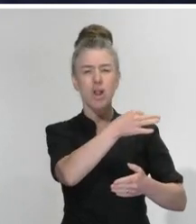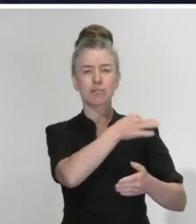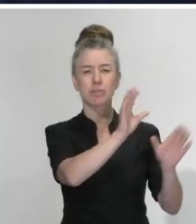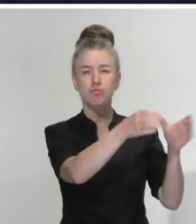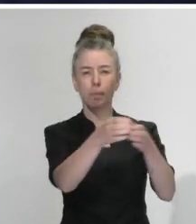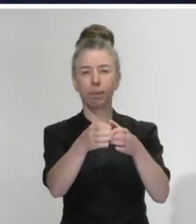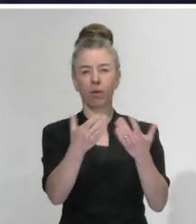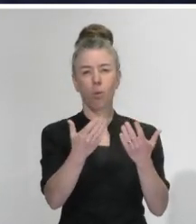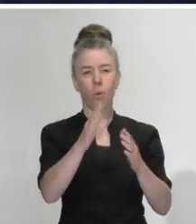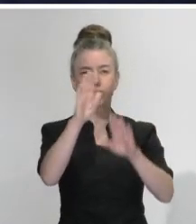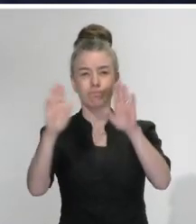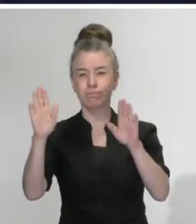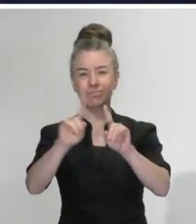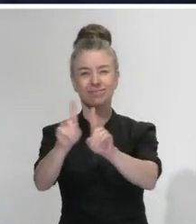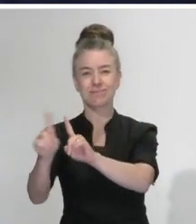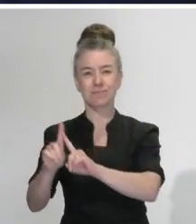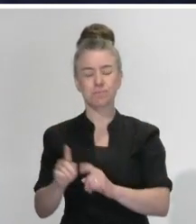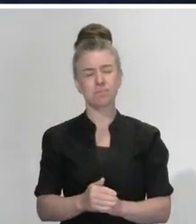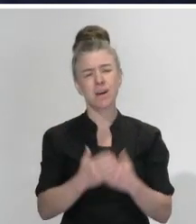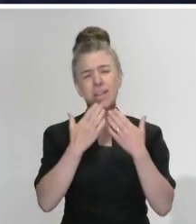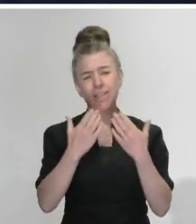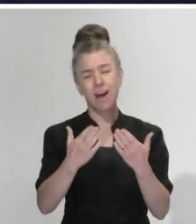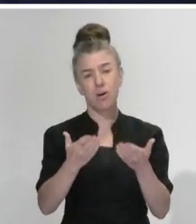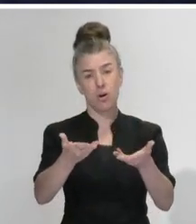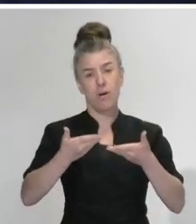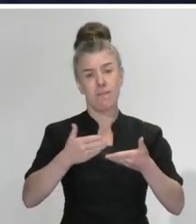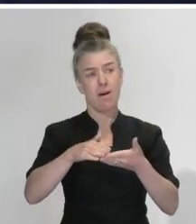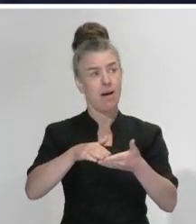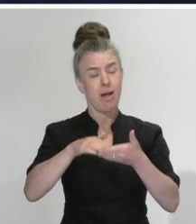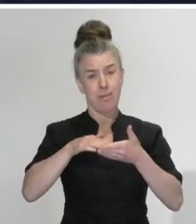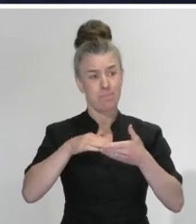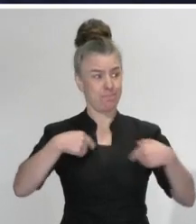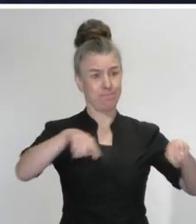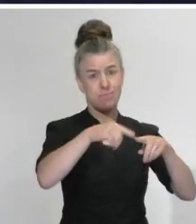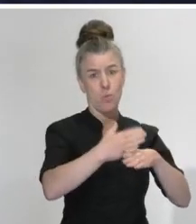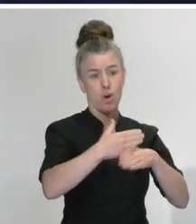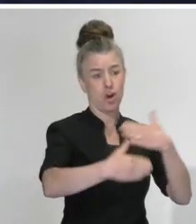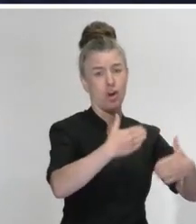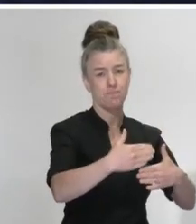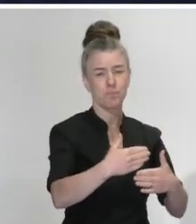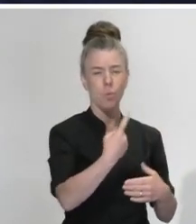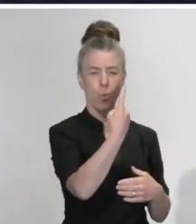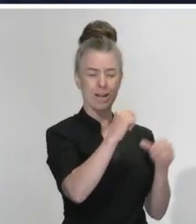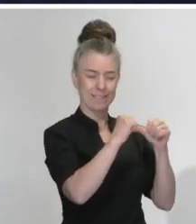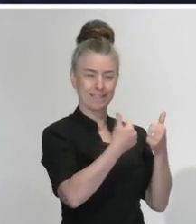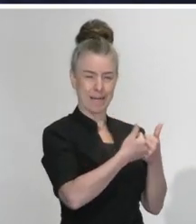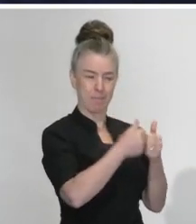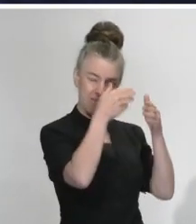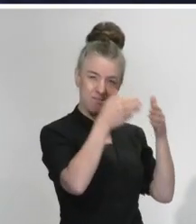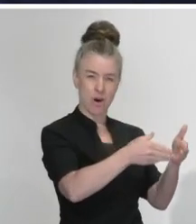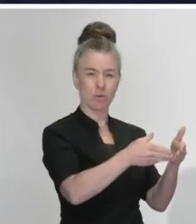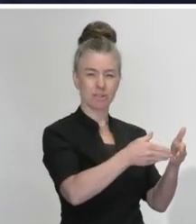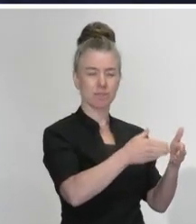the country, and I'd like to thank you so much for stepping forward and being so willing to help. A work stream has been established to provide